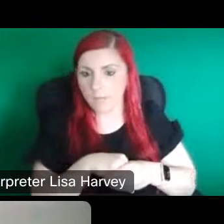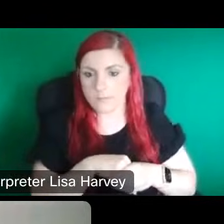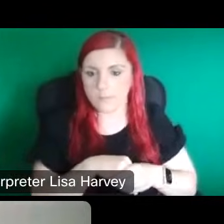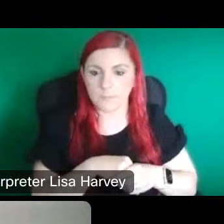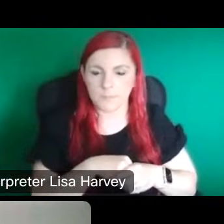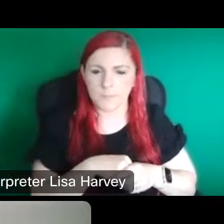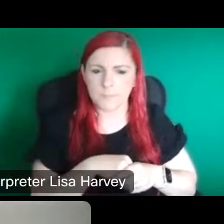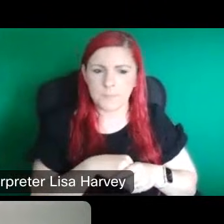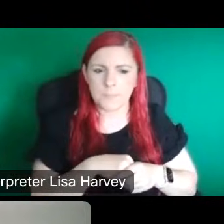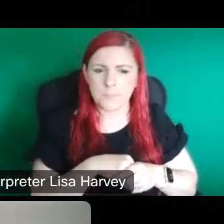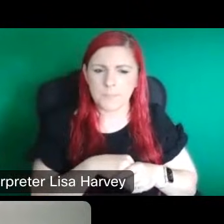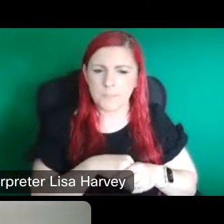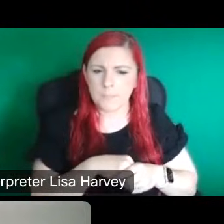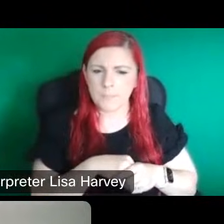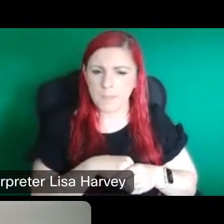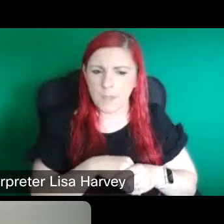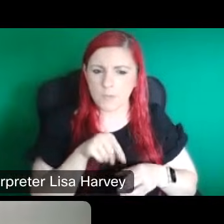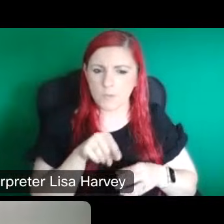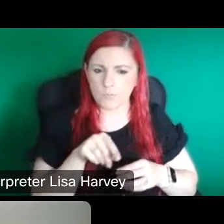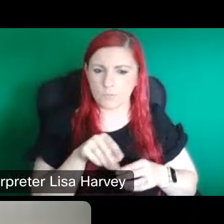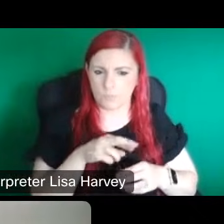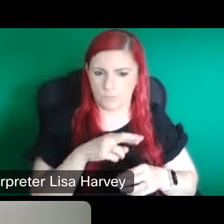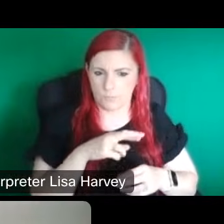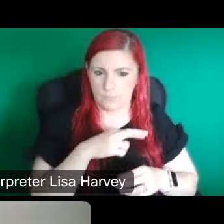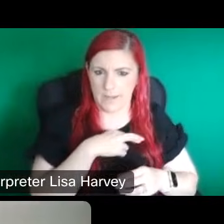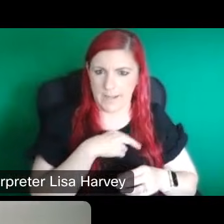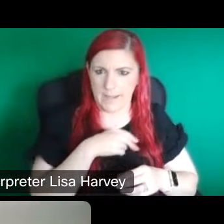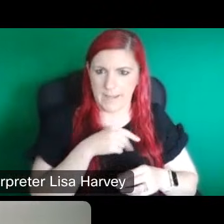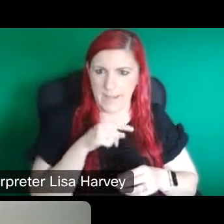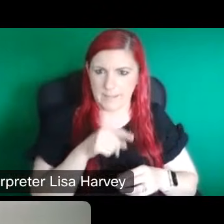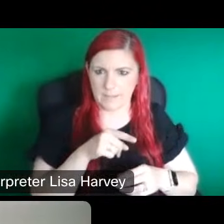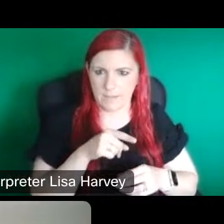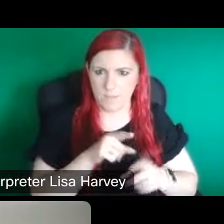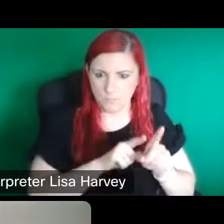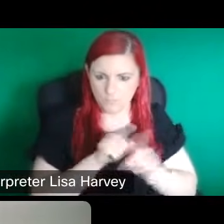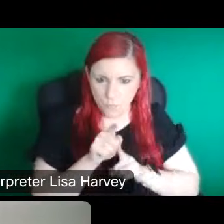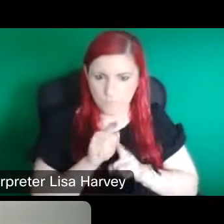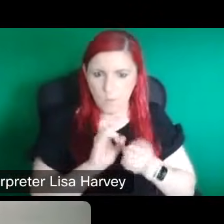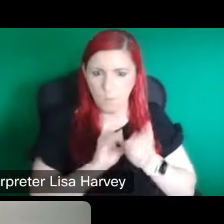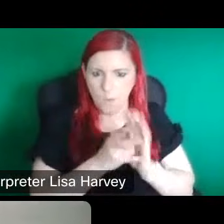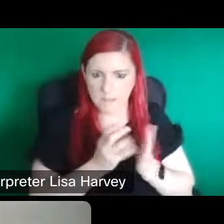just it really enriches that learning piece. Thank you. Thank you.